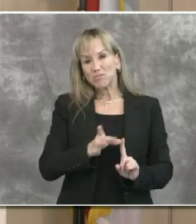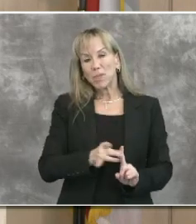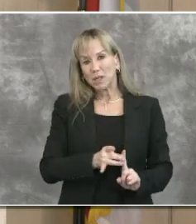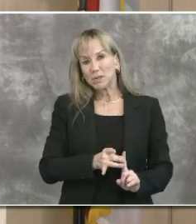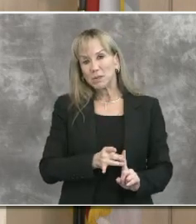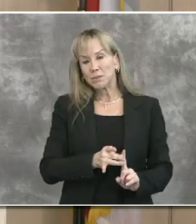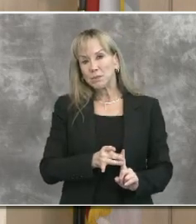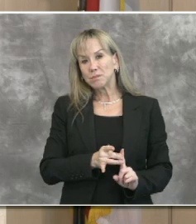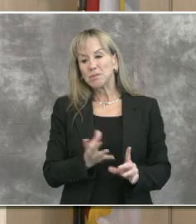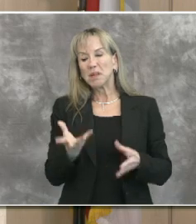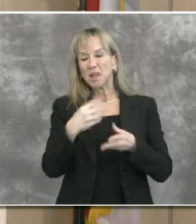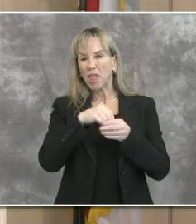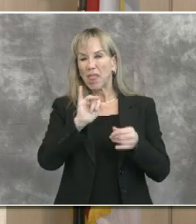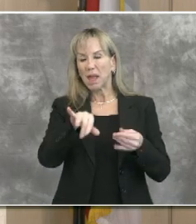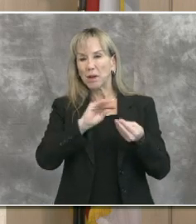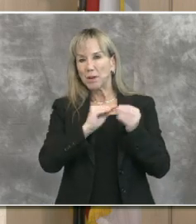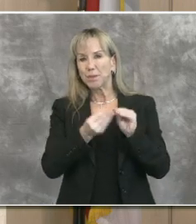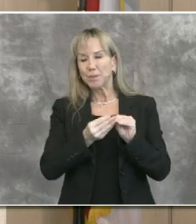which again is